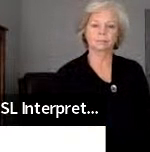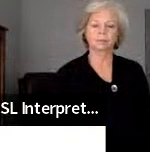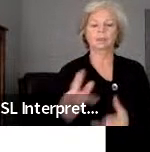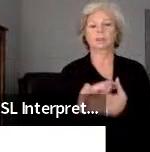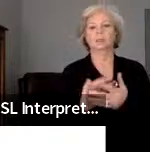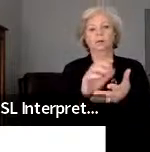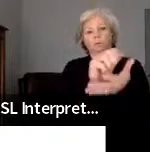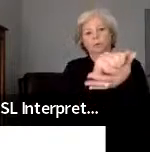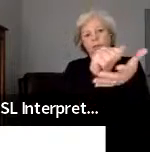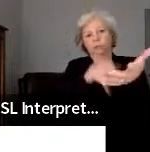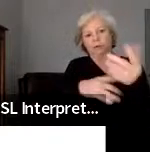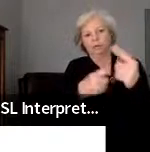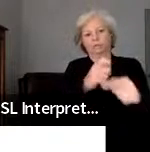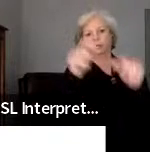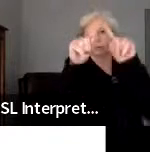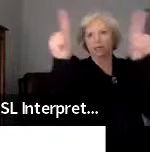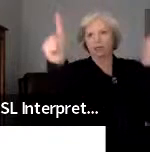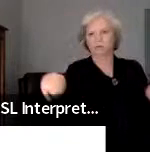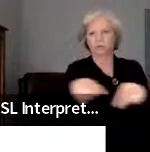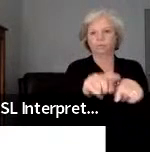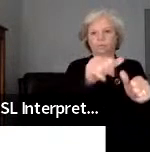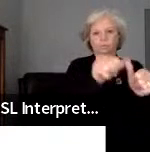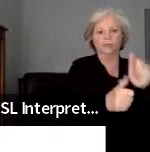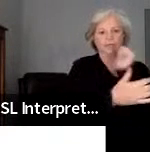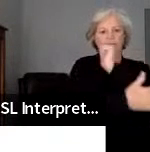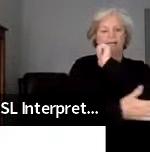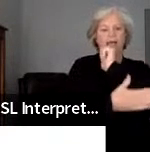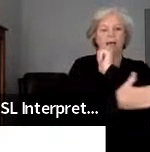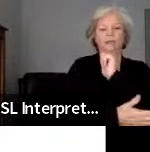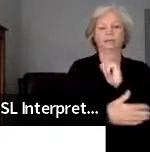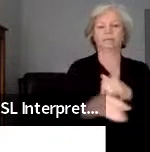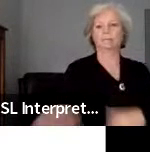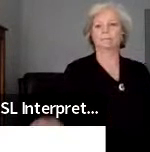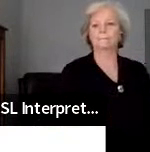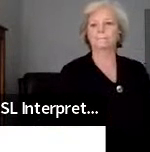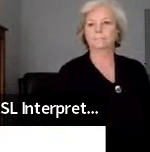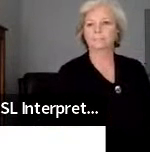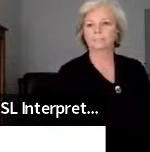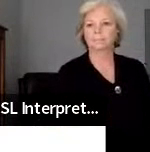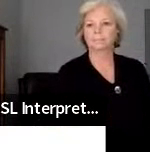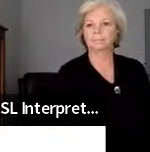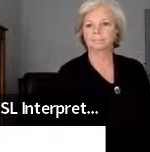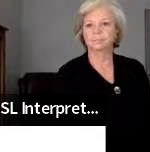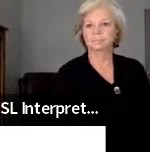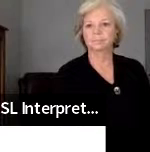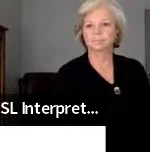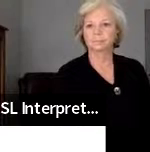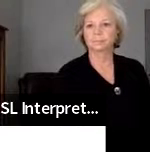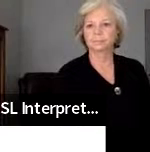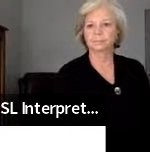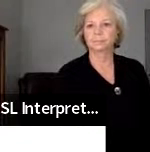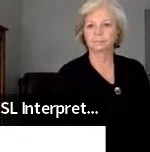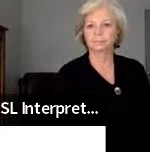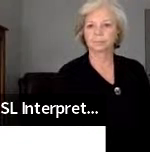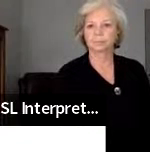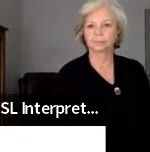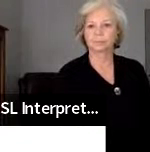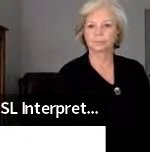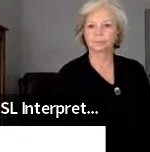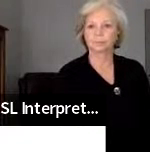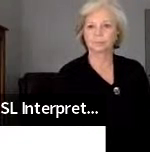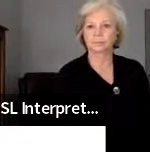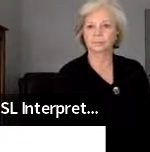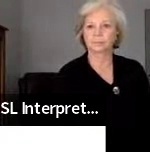dashboards of each of the counties. And every week, our team of students